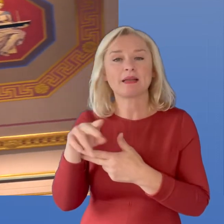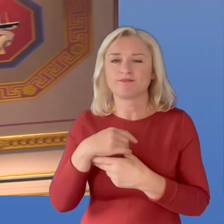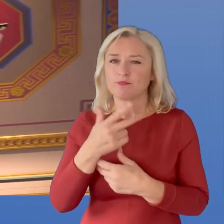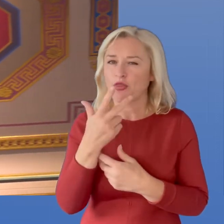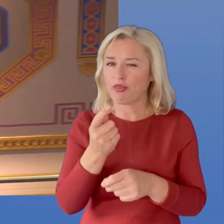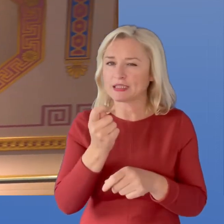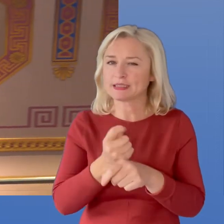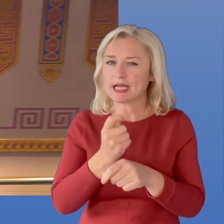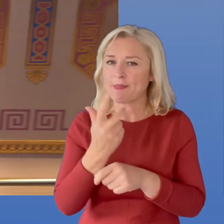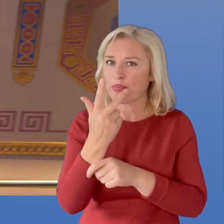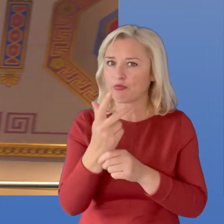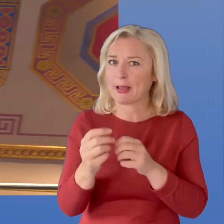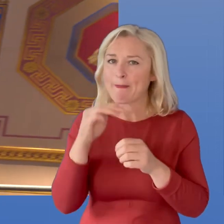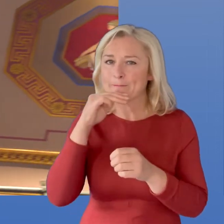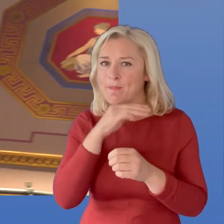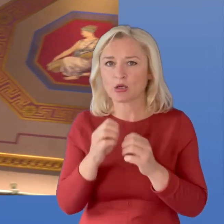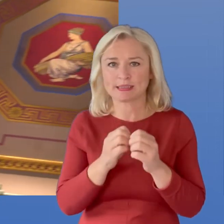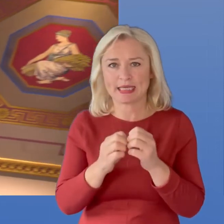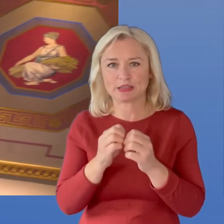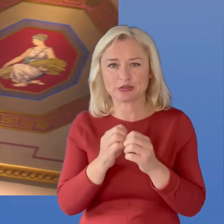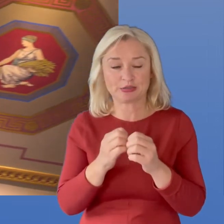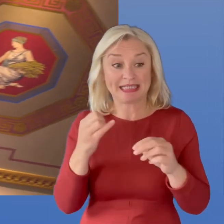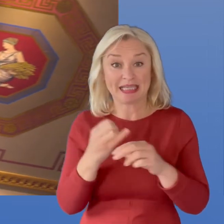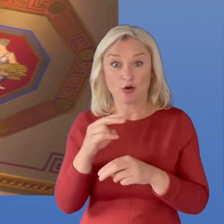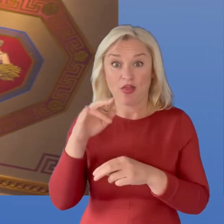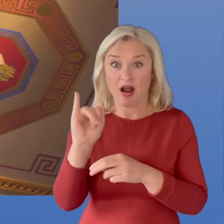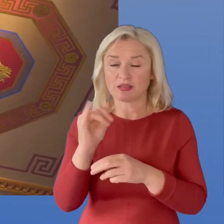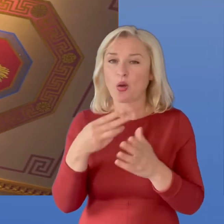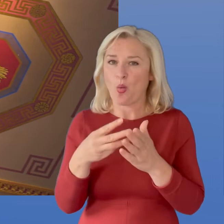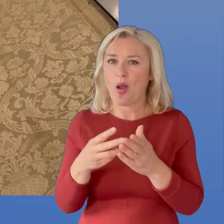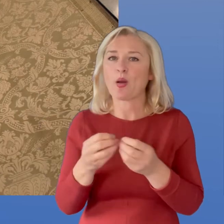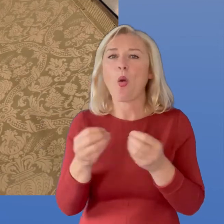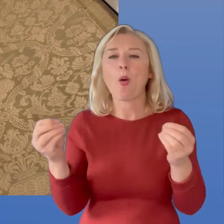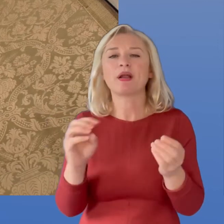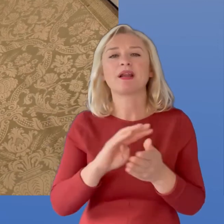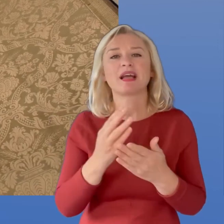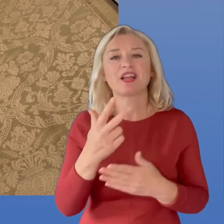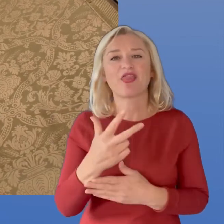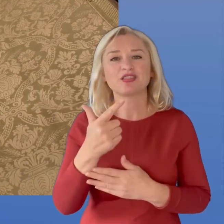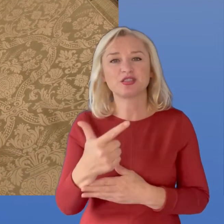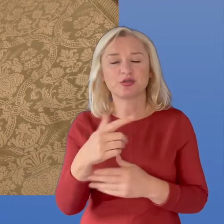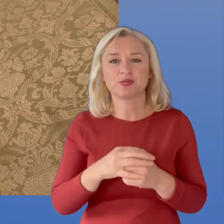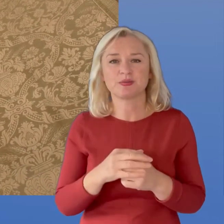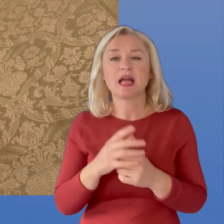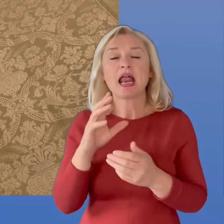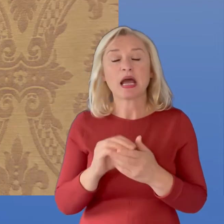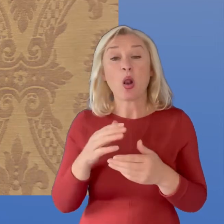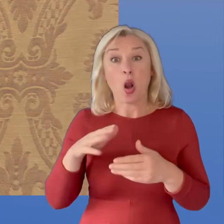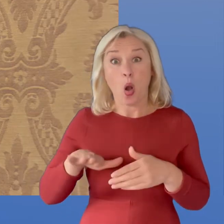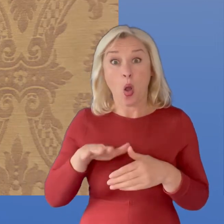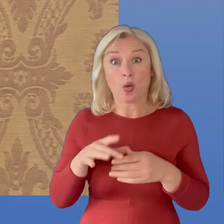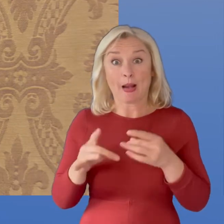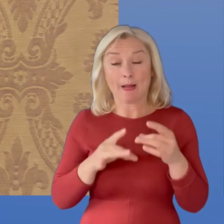industries in Northern Ireland when Parliament Buildings was opened in 1932. Locally made Irish linen damask is set into